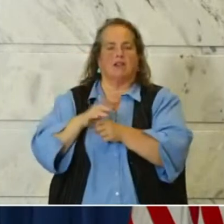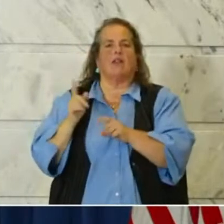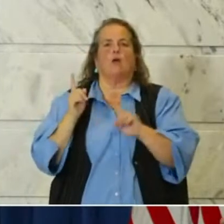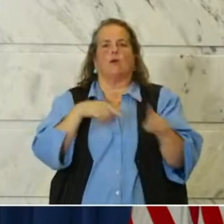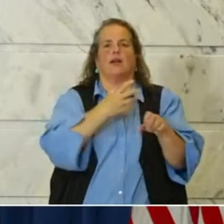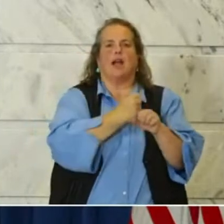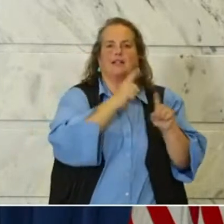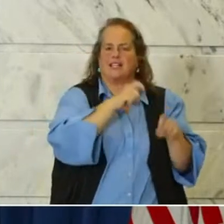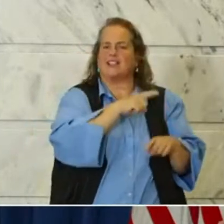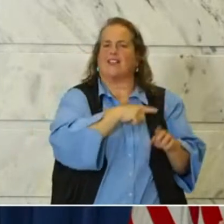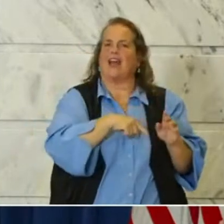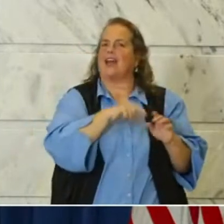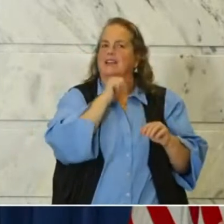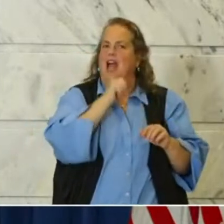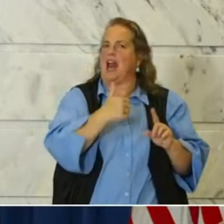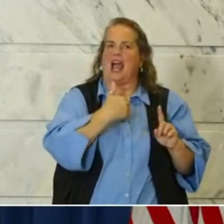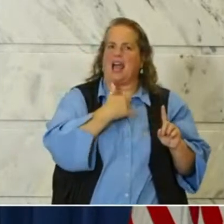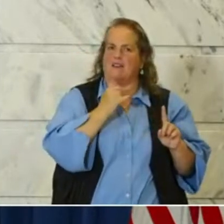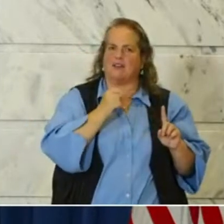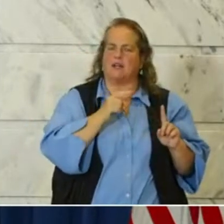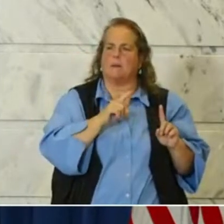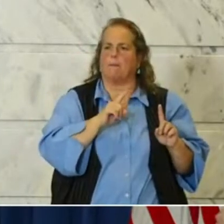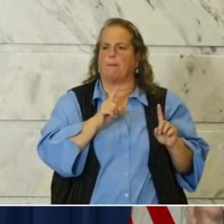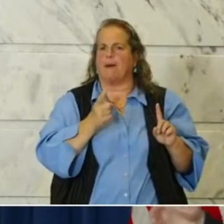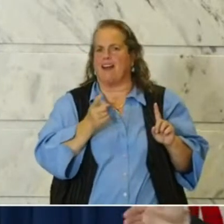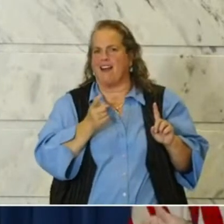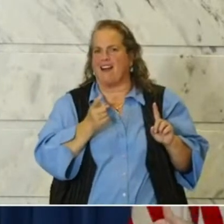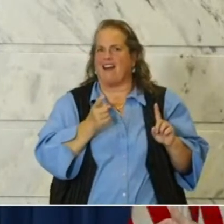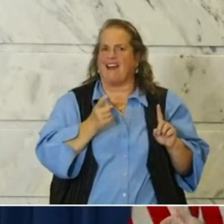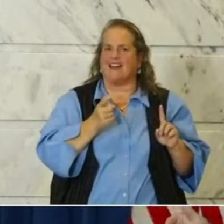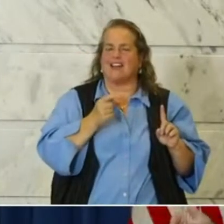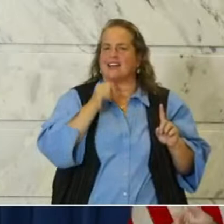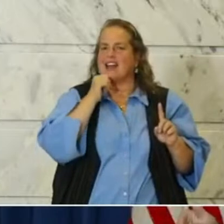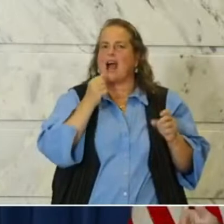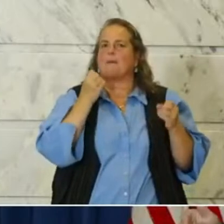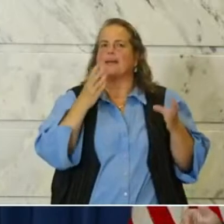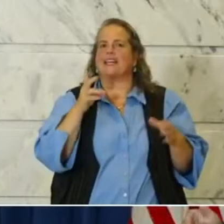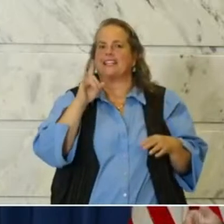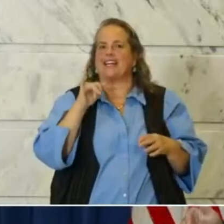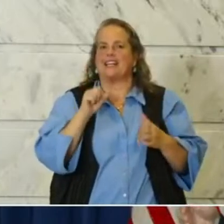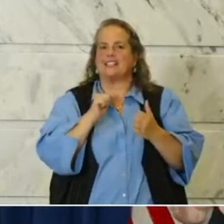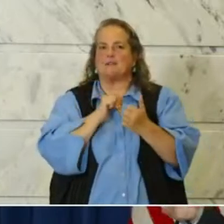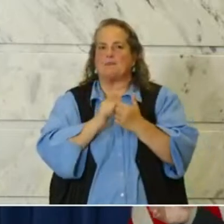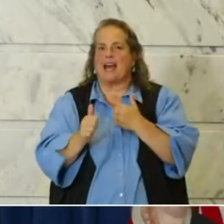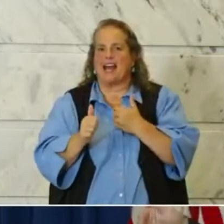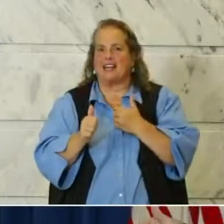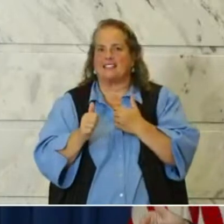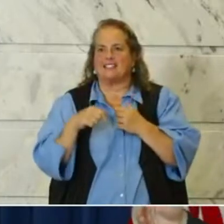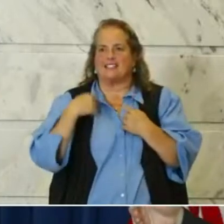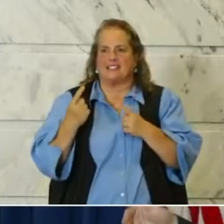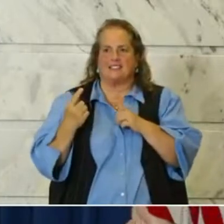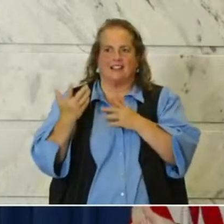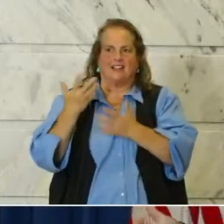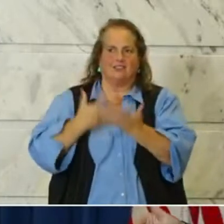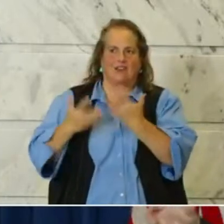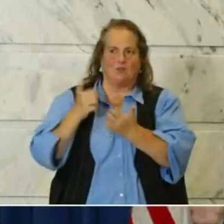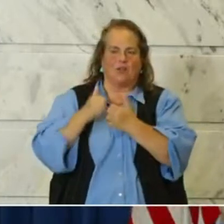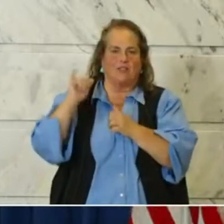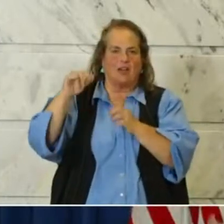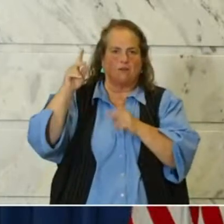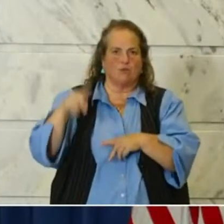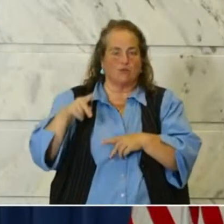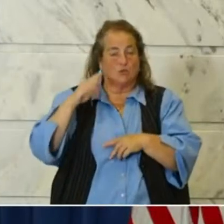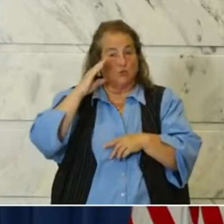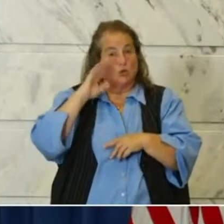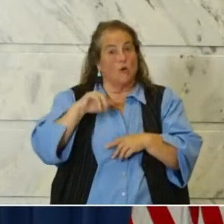but there hadn't been that many days that had passed since then. And so, knowing that it can take a certain